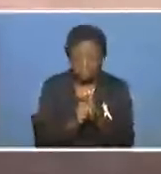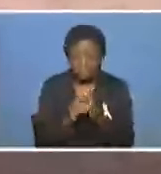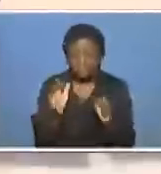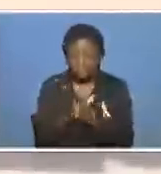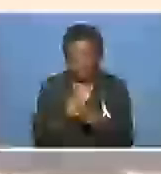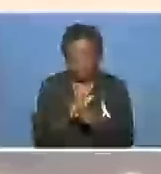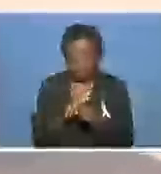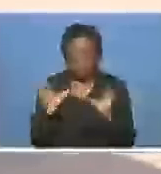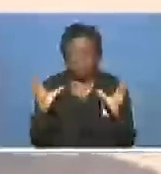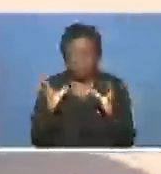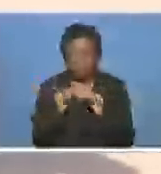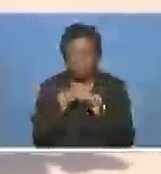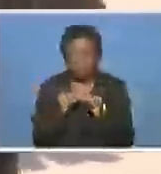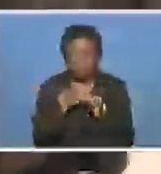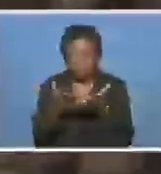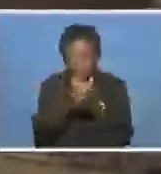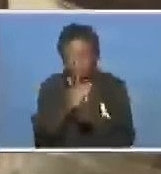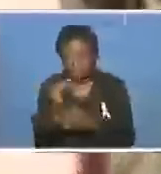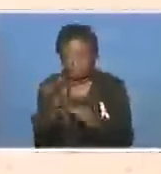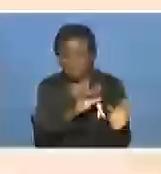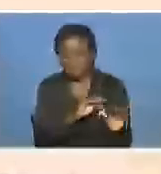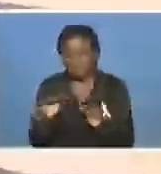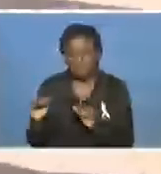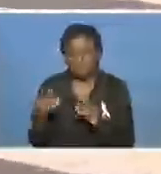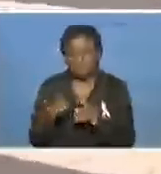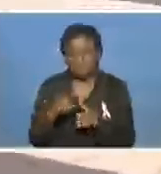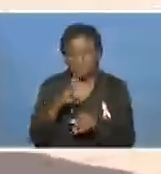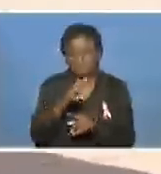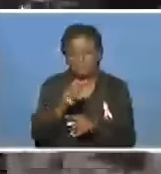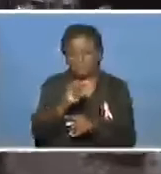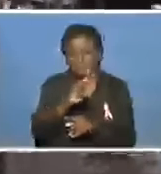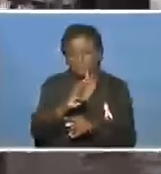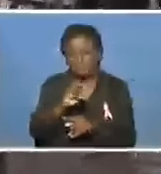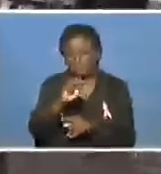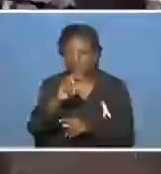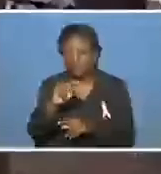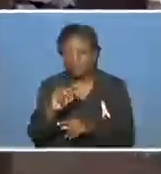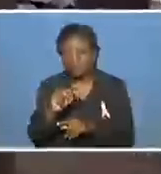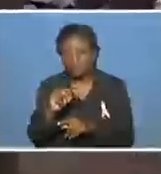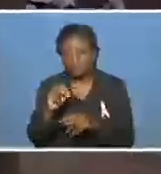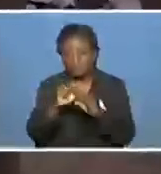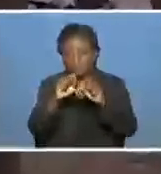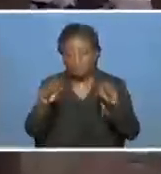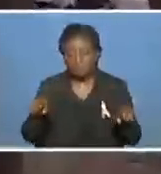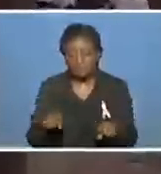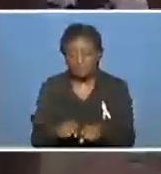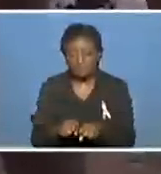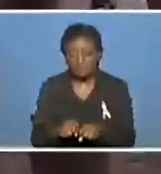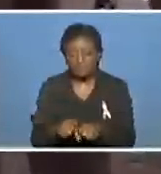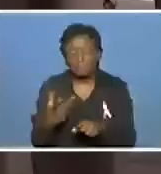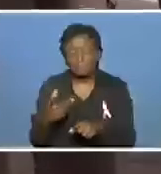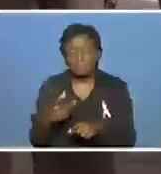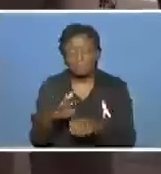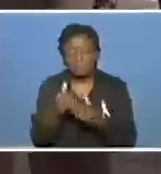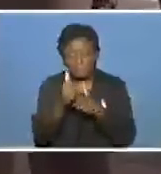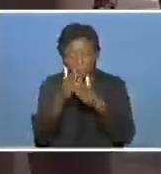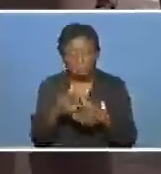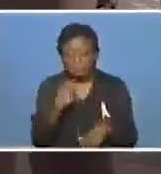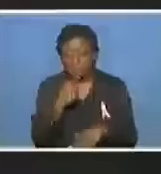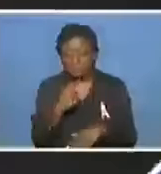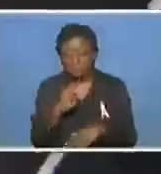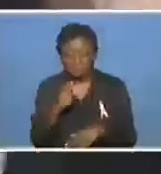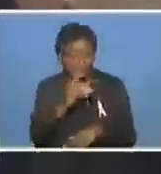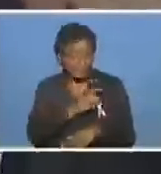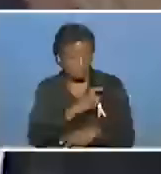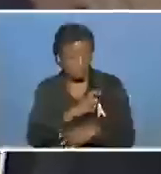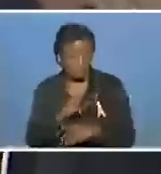Square. Soon after, the situation deteriorated, with the Fringe Party leader claiming the officer assaulted him unprovoked. I'm